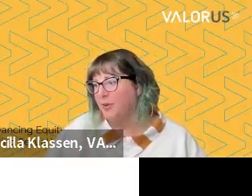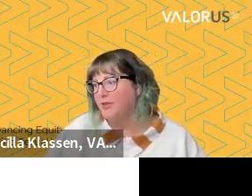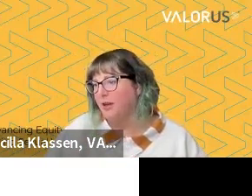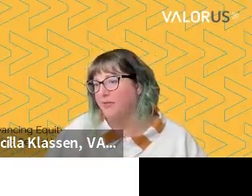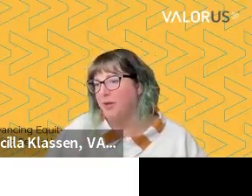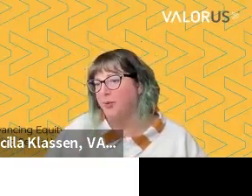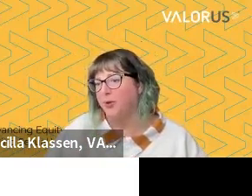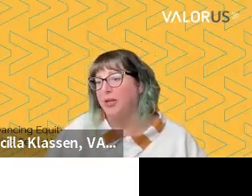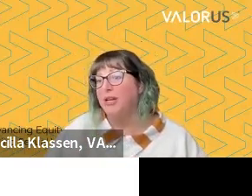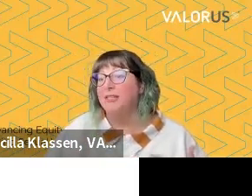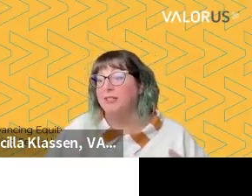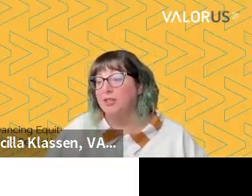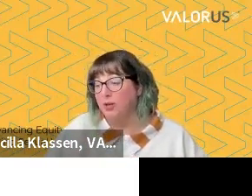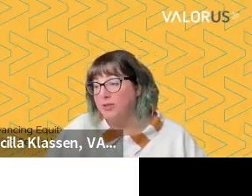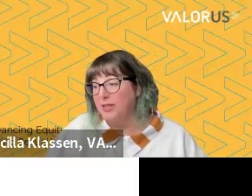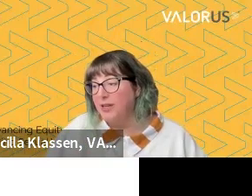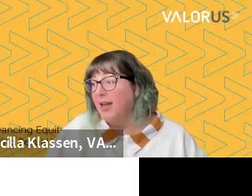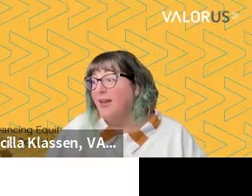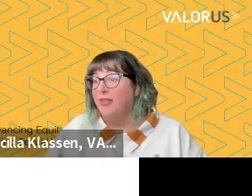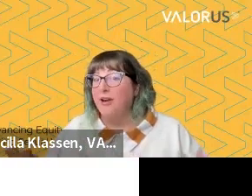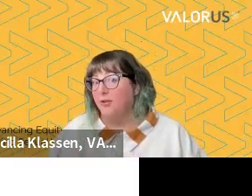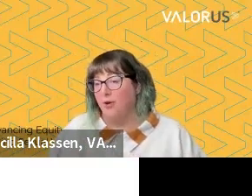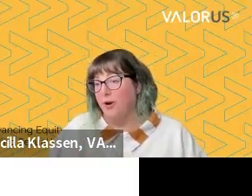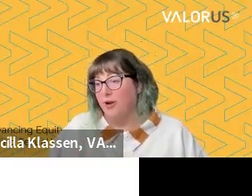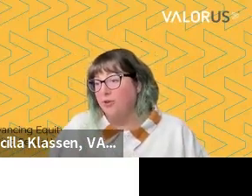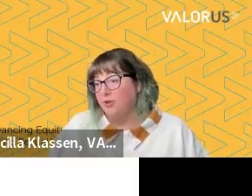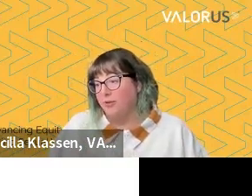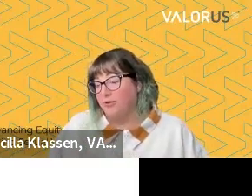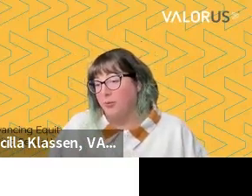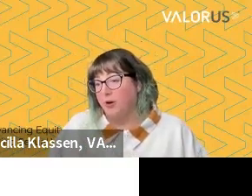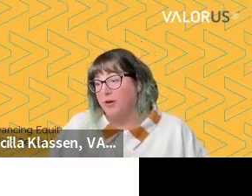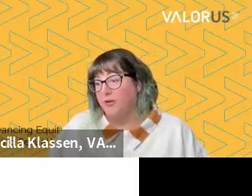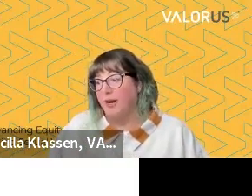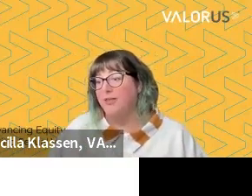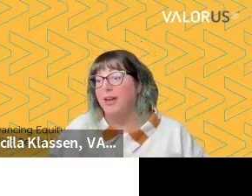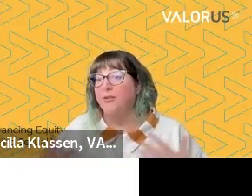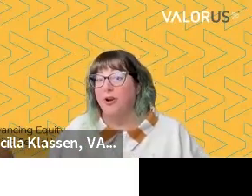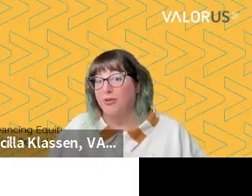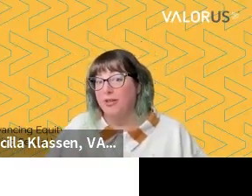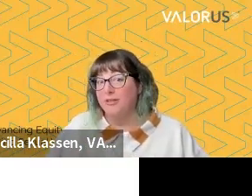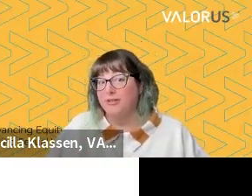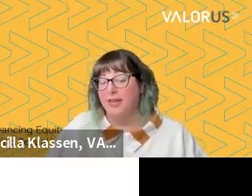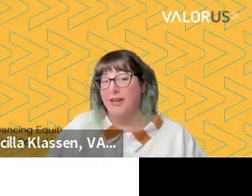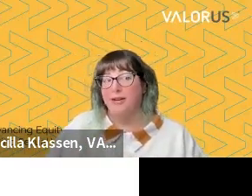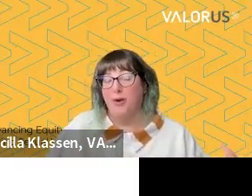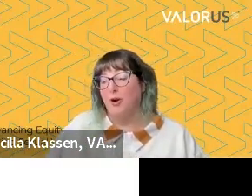high numbers of people disclosing, they don't know where to go to for support, right? They don't know that that rape